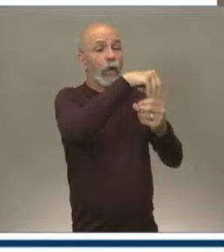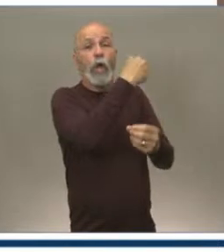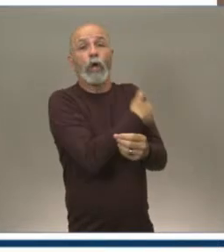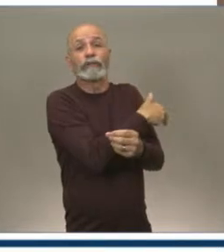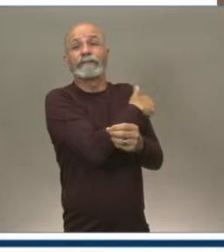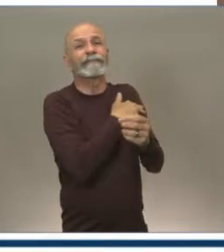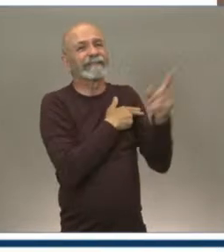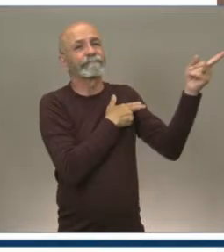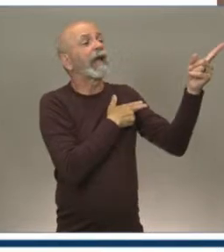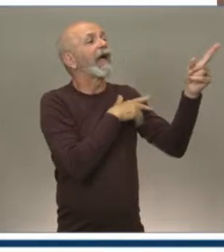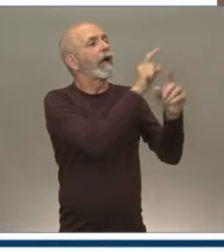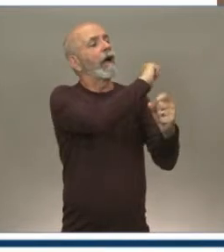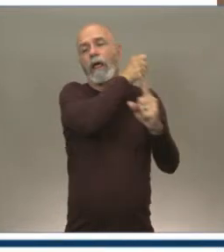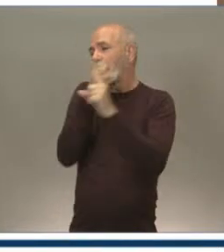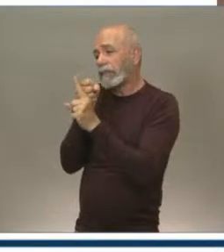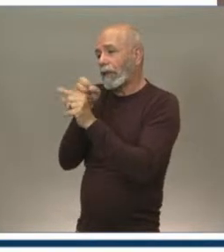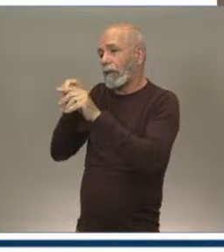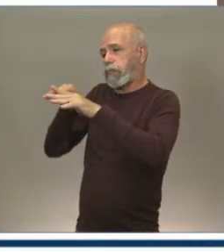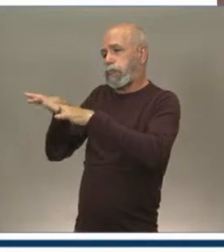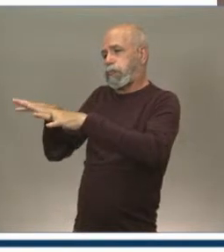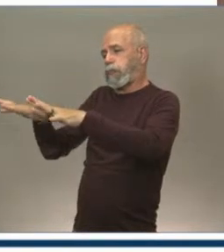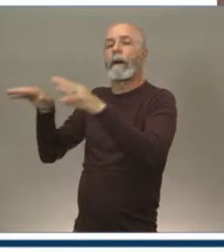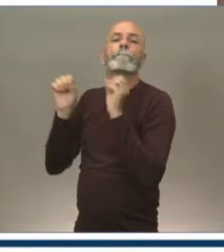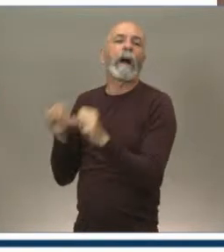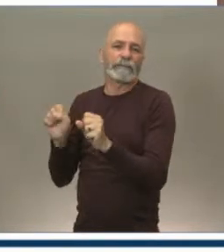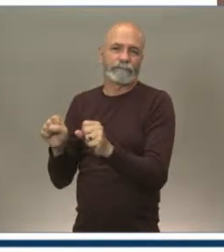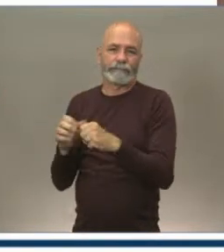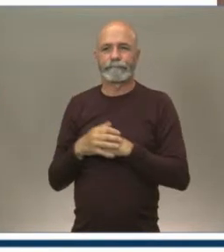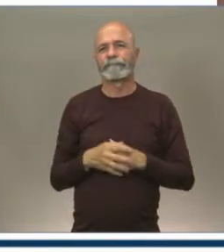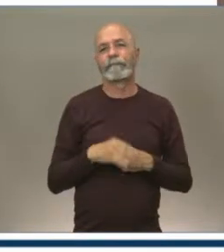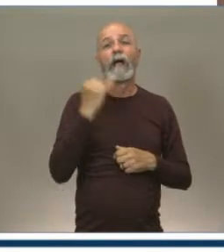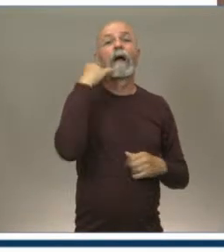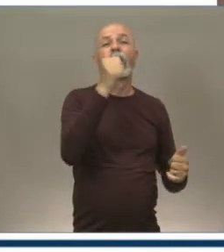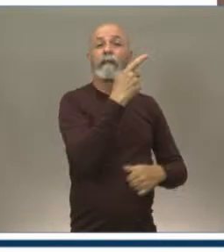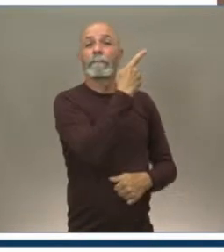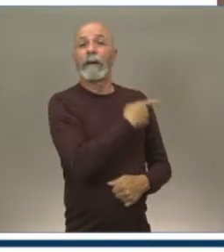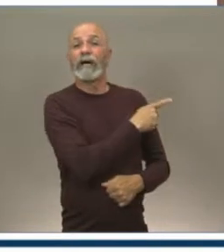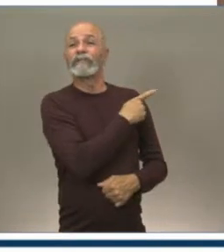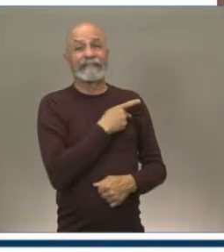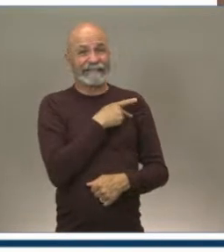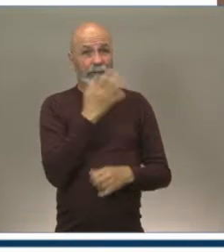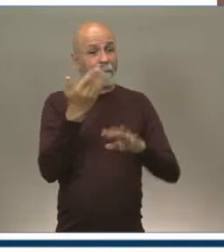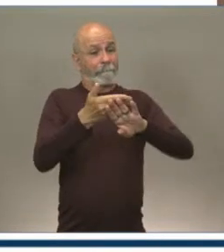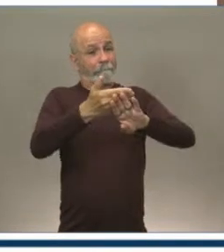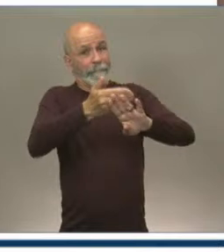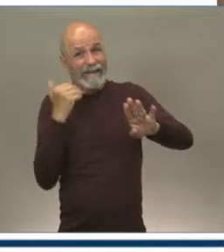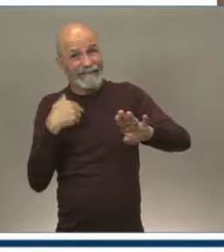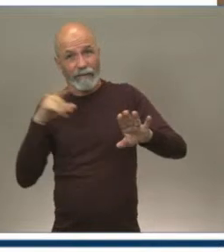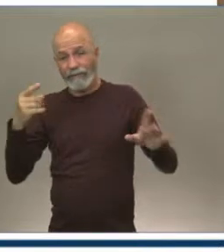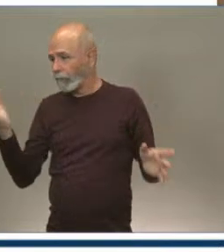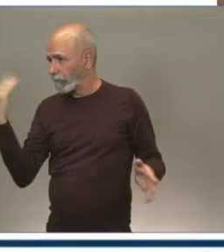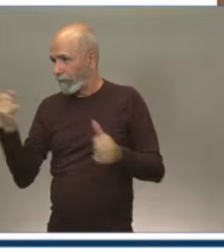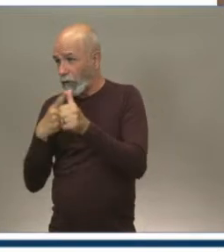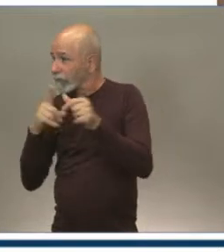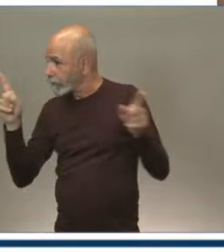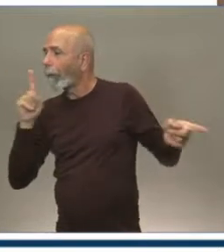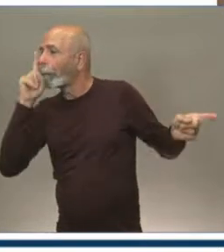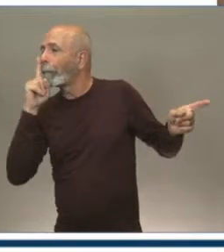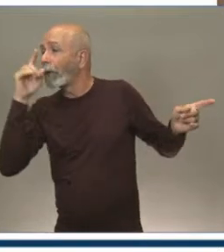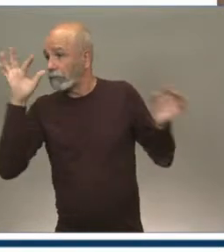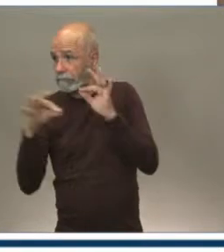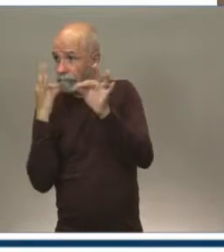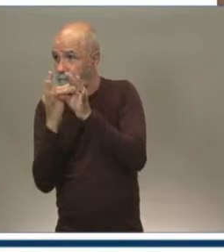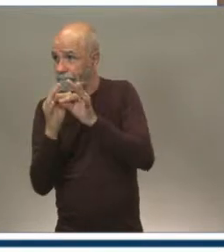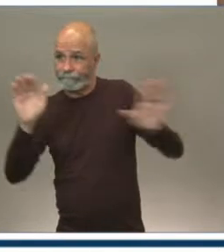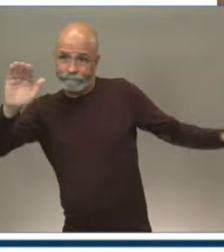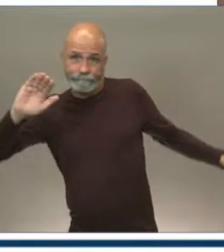been. All of our patients are tested on admission to hospital at least once, and that admission testing may fail